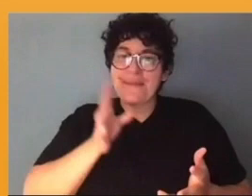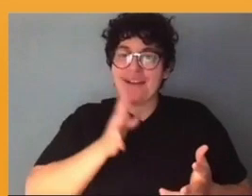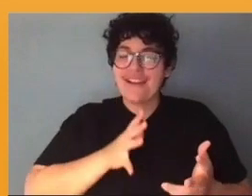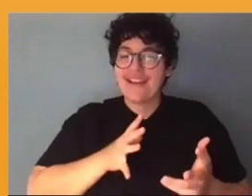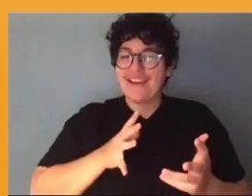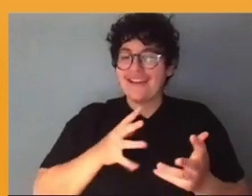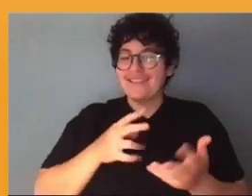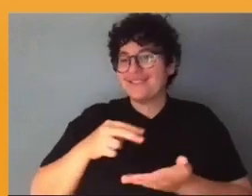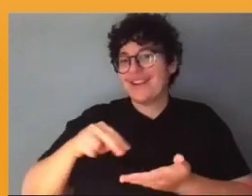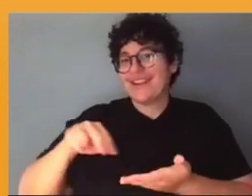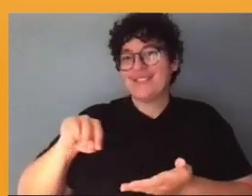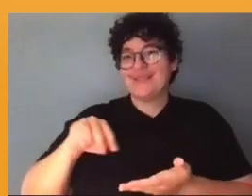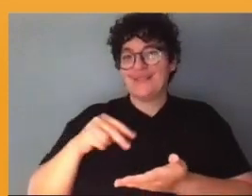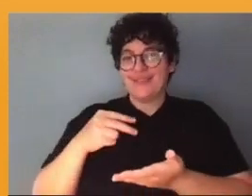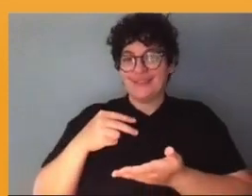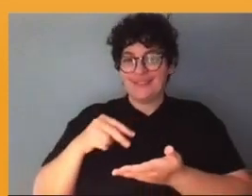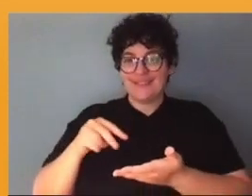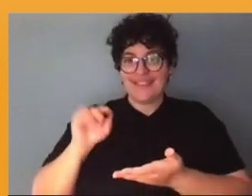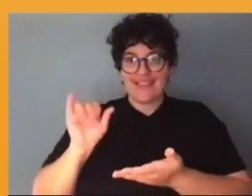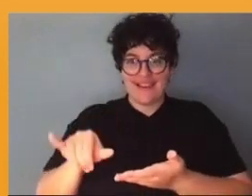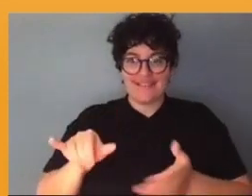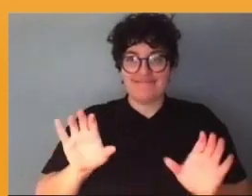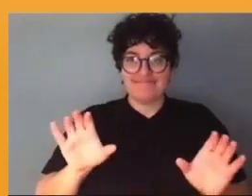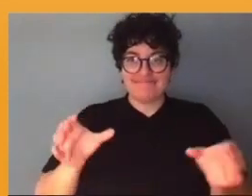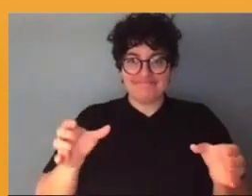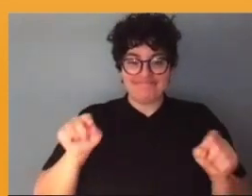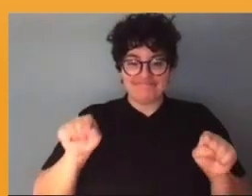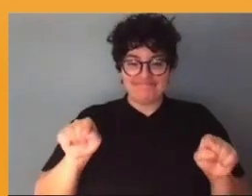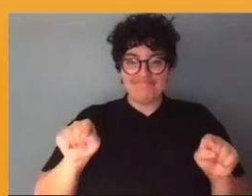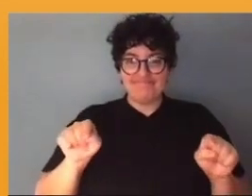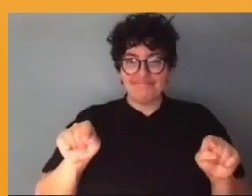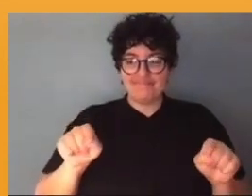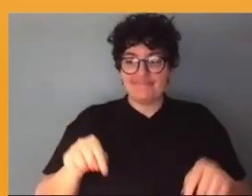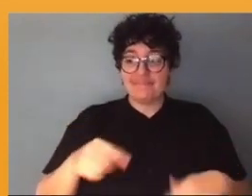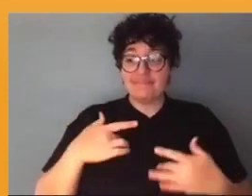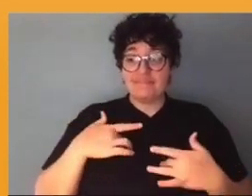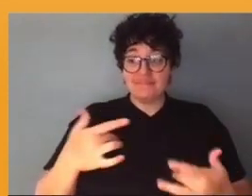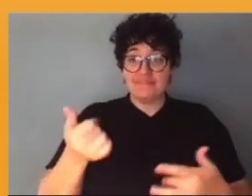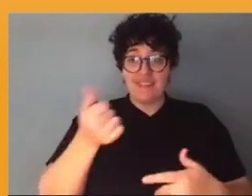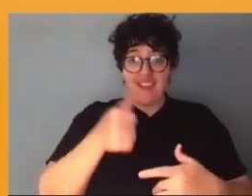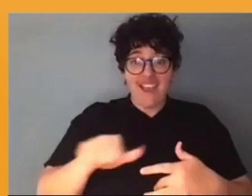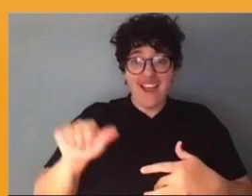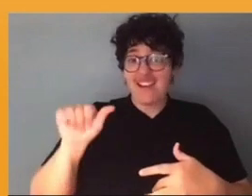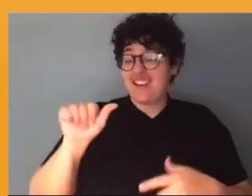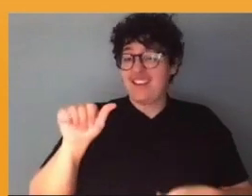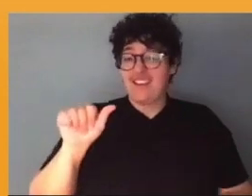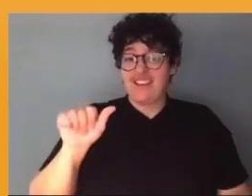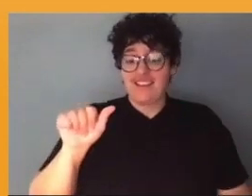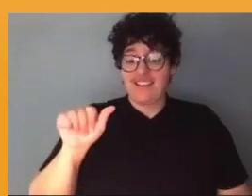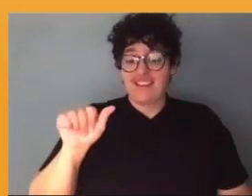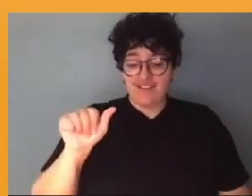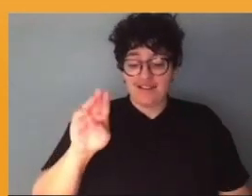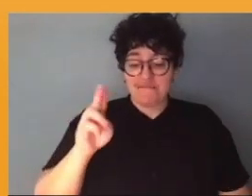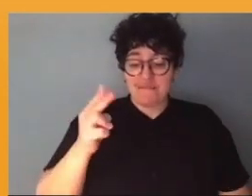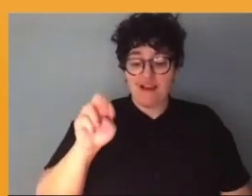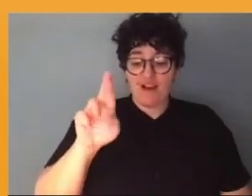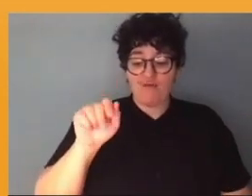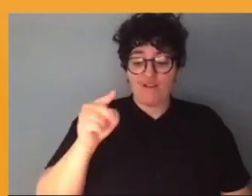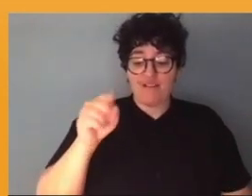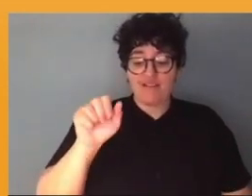subcategory of dance. And normally in any dance piece, in any Bharatanatyam dance piece, you will